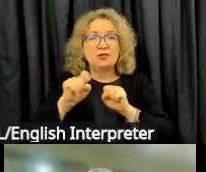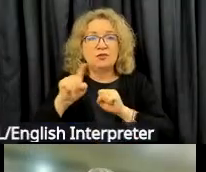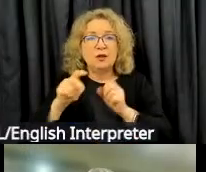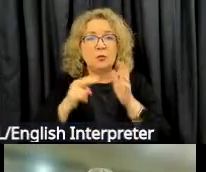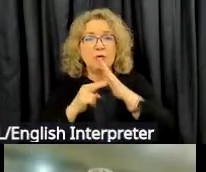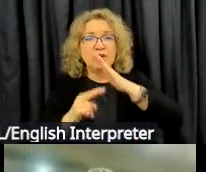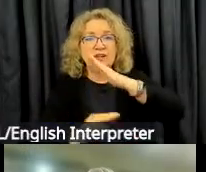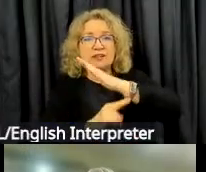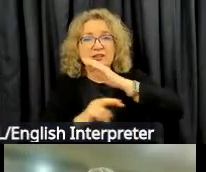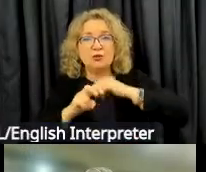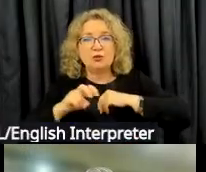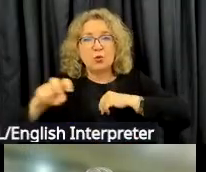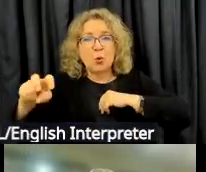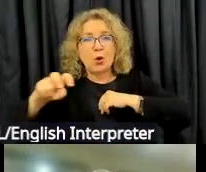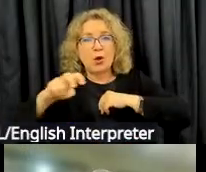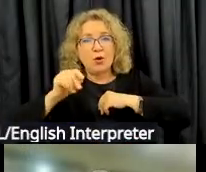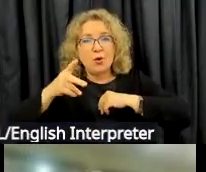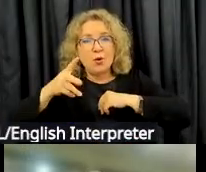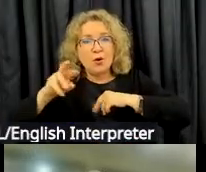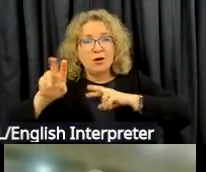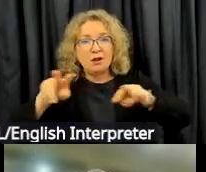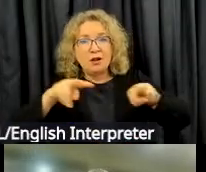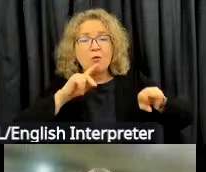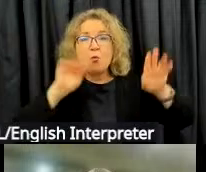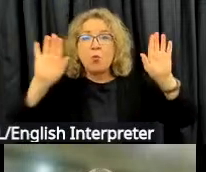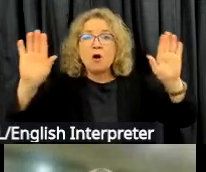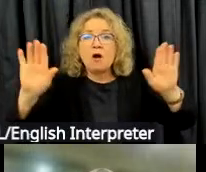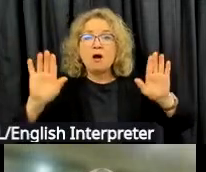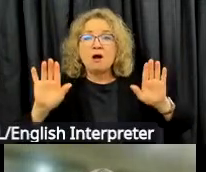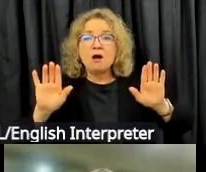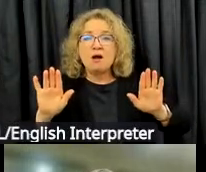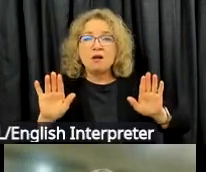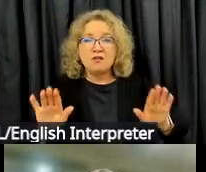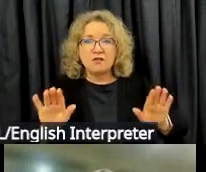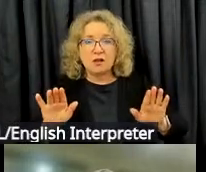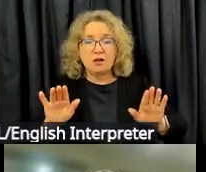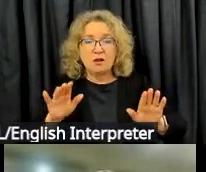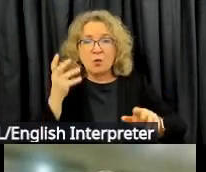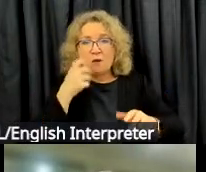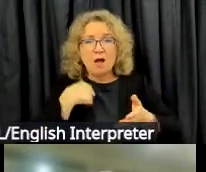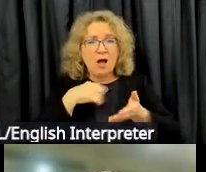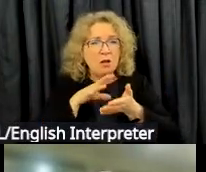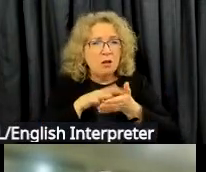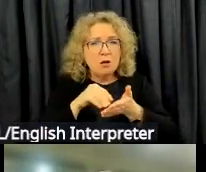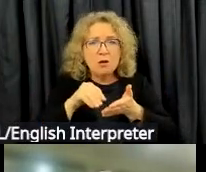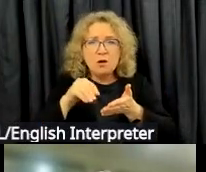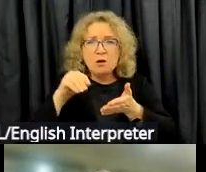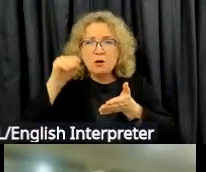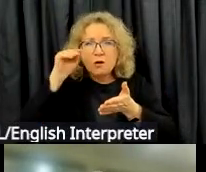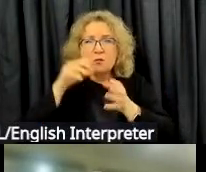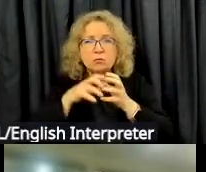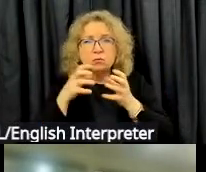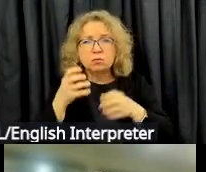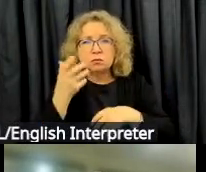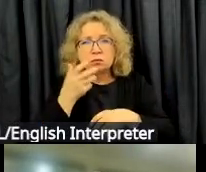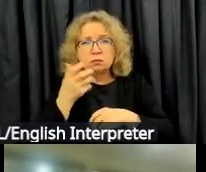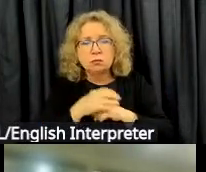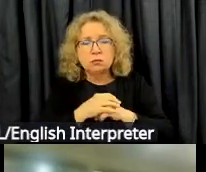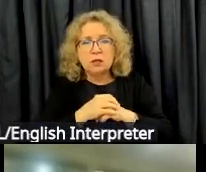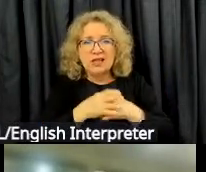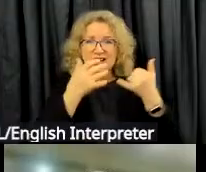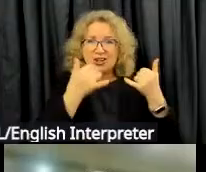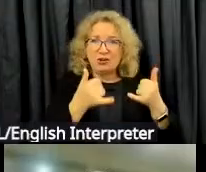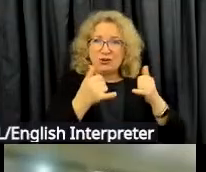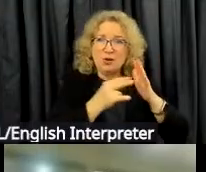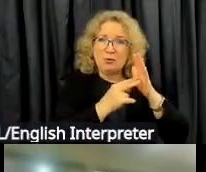was absolutely wonderful. Like, I feel like I learned so much in that process, learning about, what the current bridge was